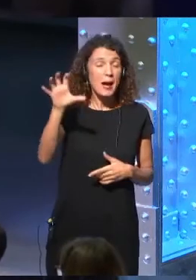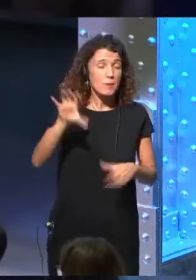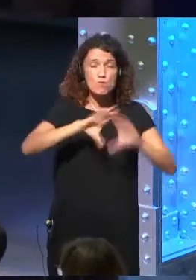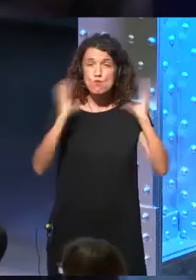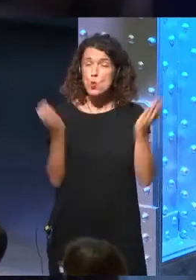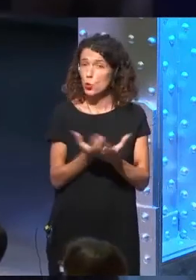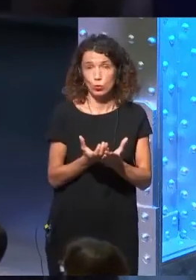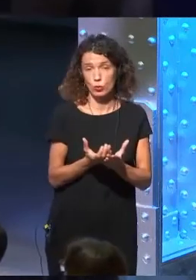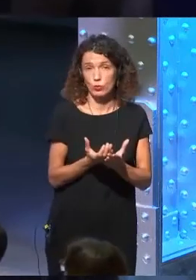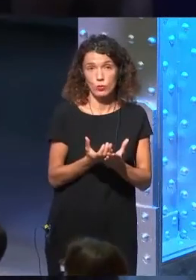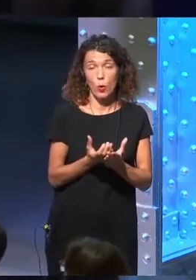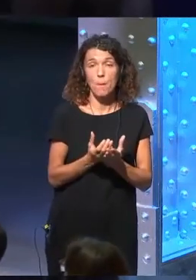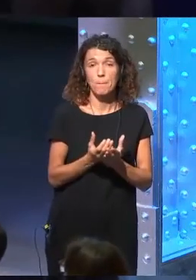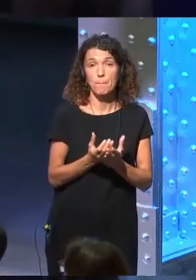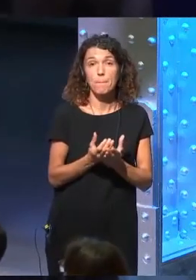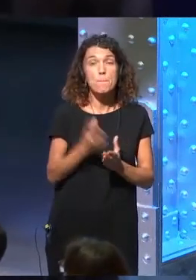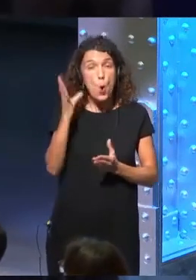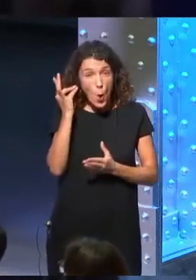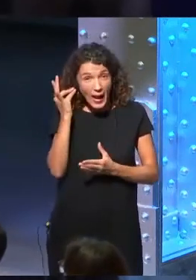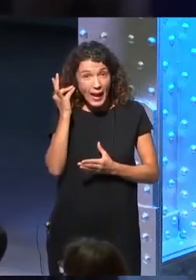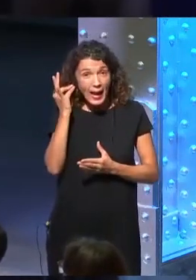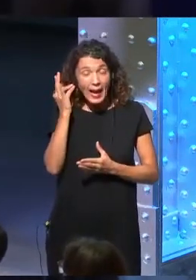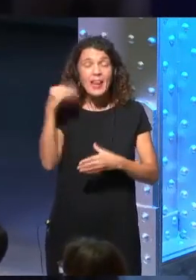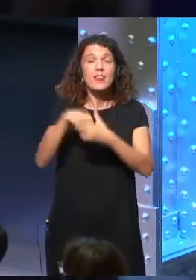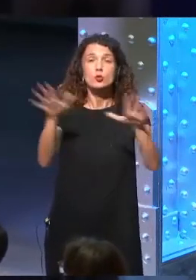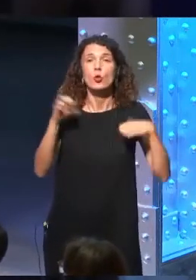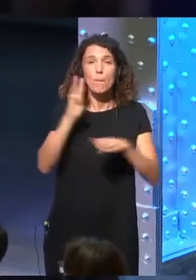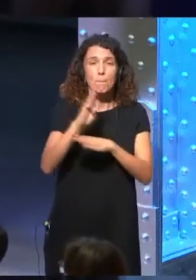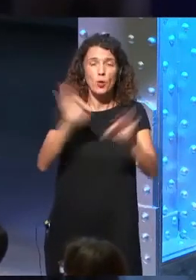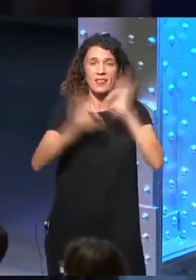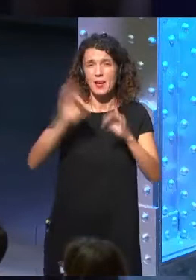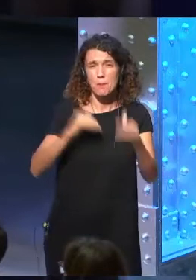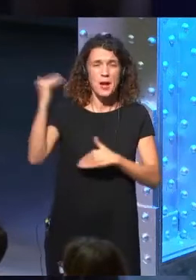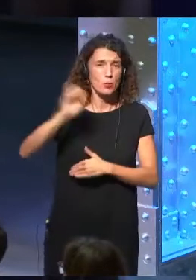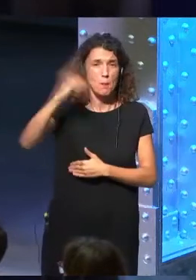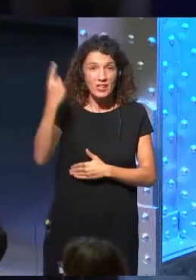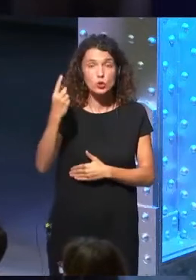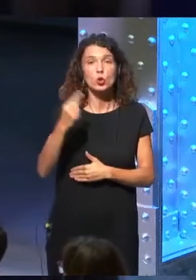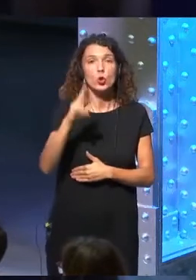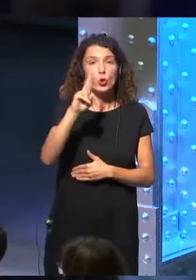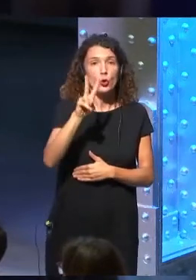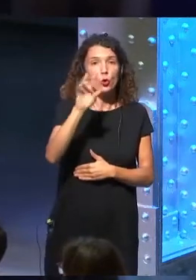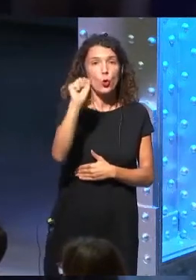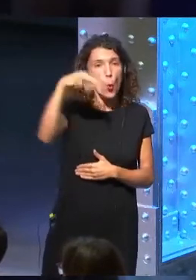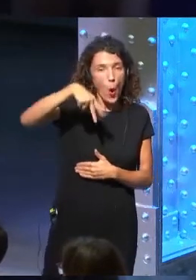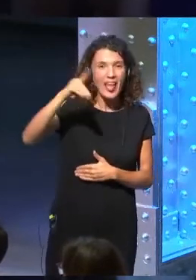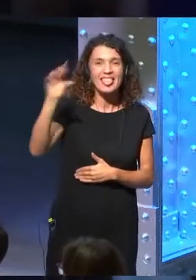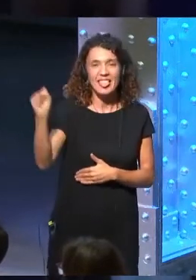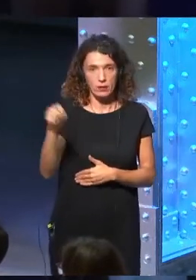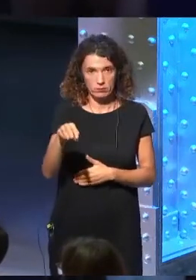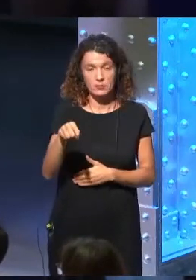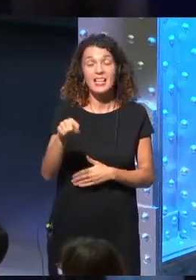with the highest proportion of women in Parliament is Rwanda, with